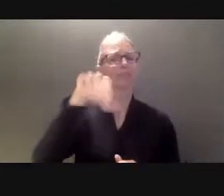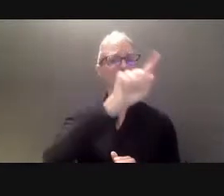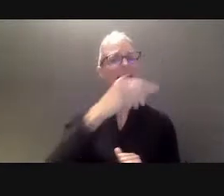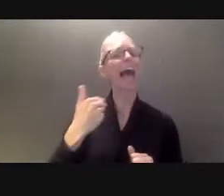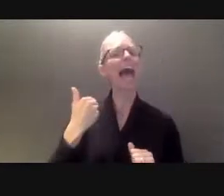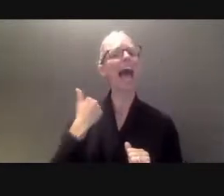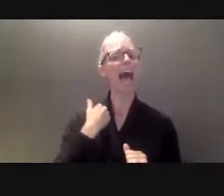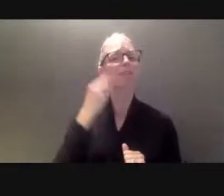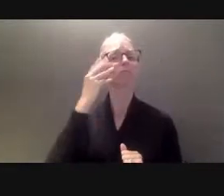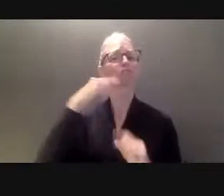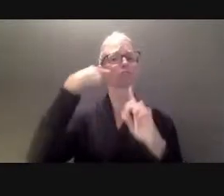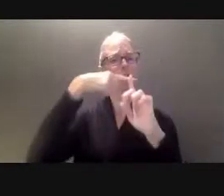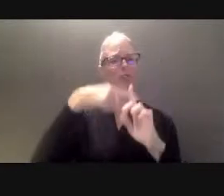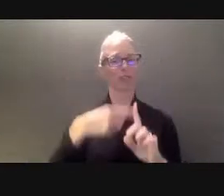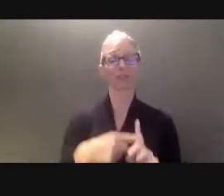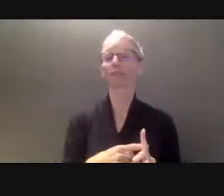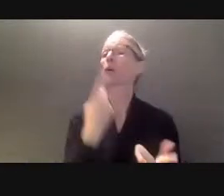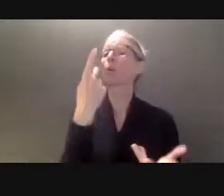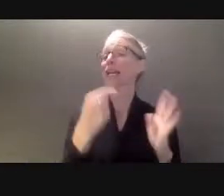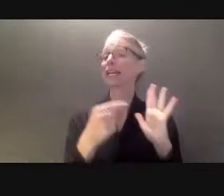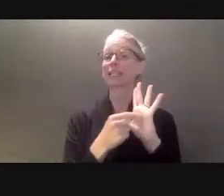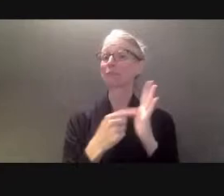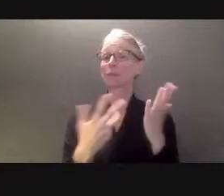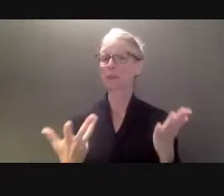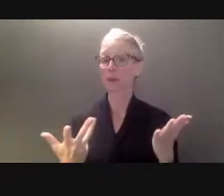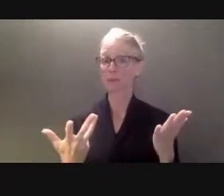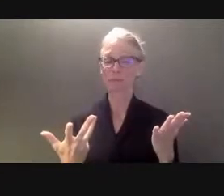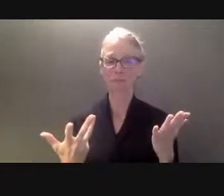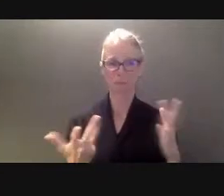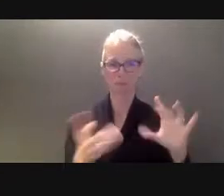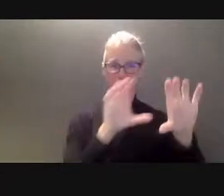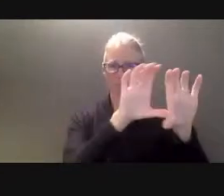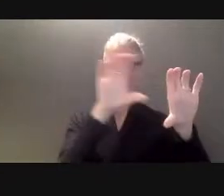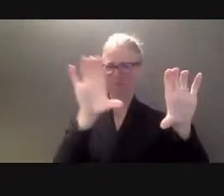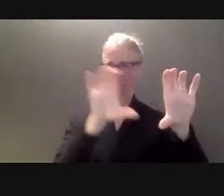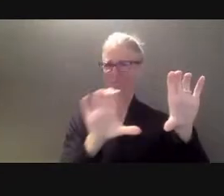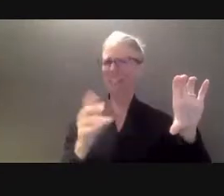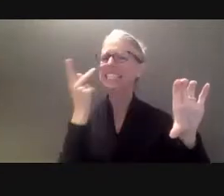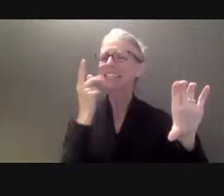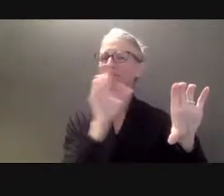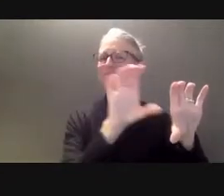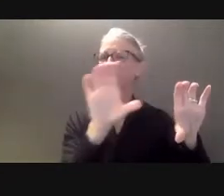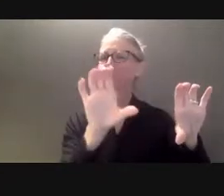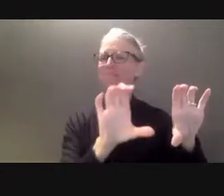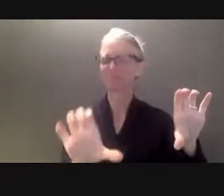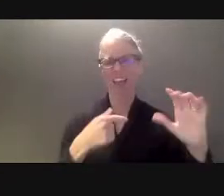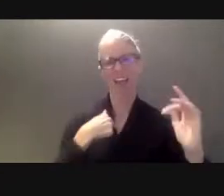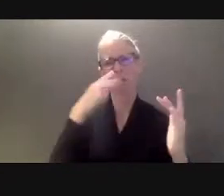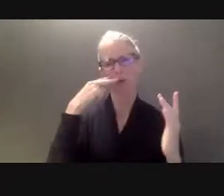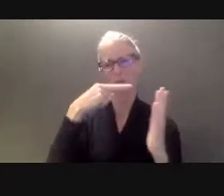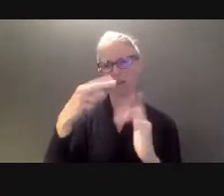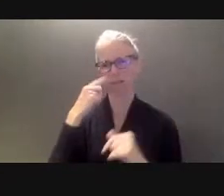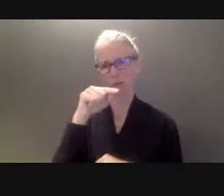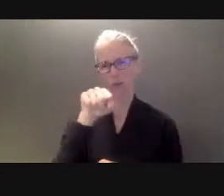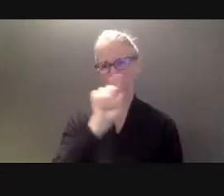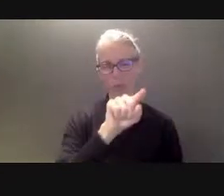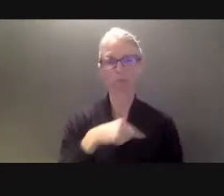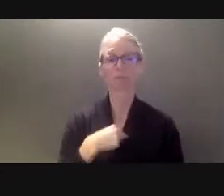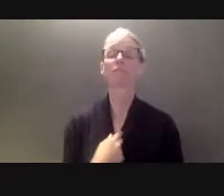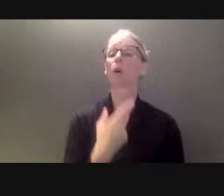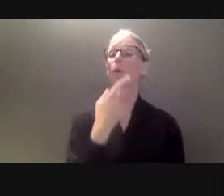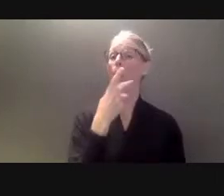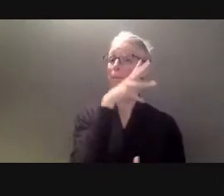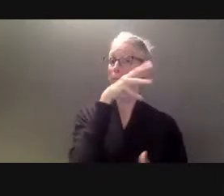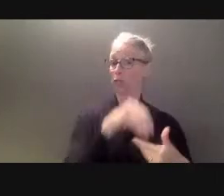examples of participant lived experiences are presented as quotes on the slide, and now I'm going to read them for you. One participant